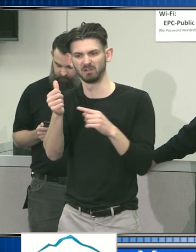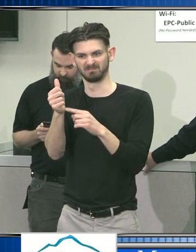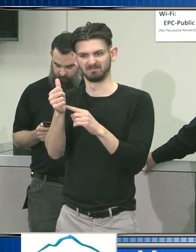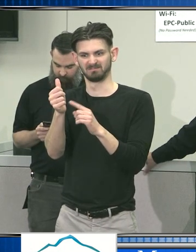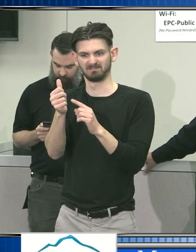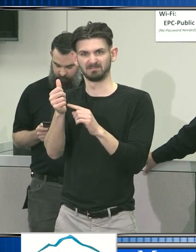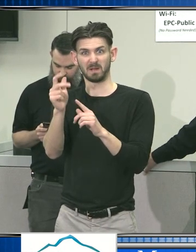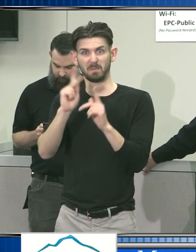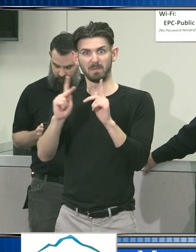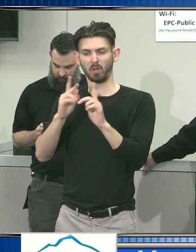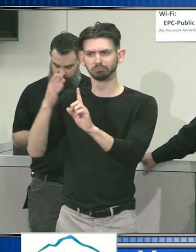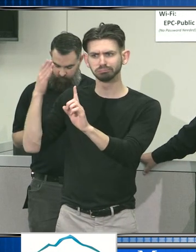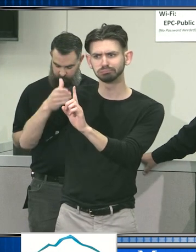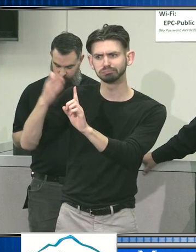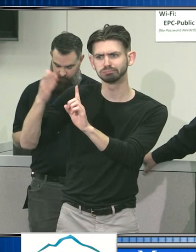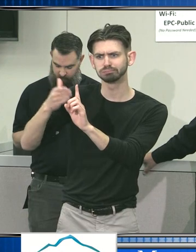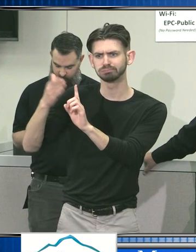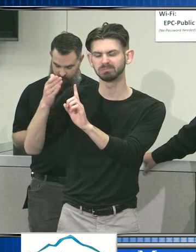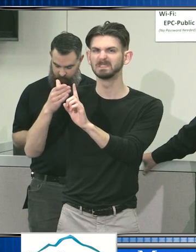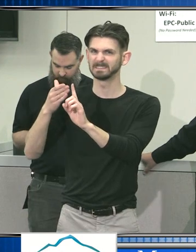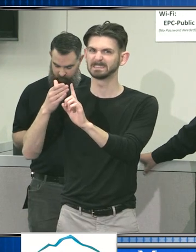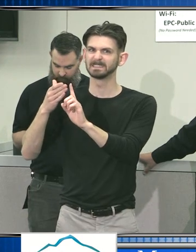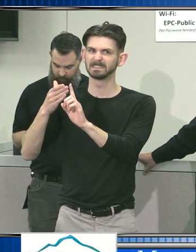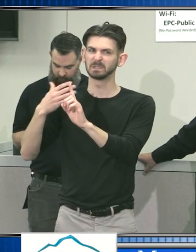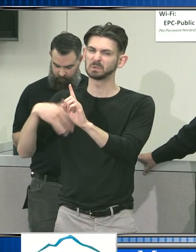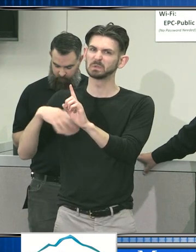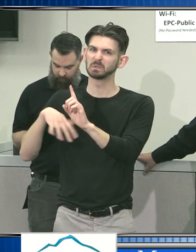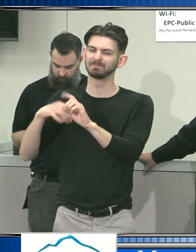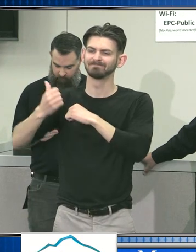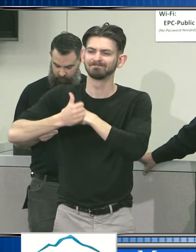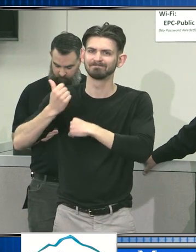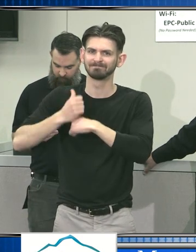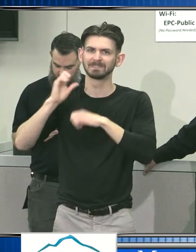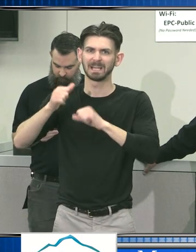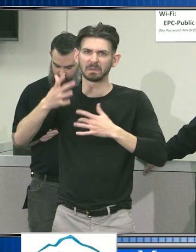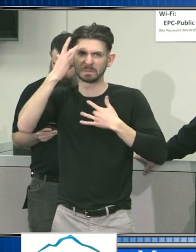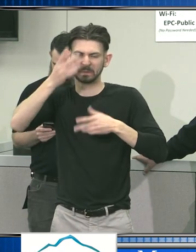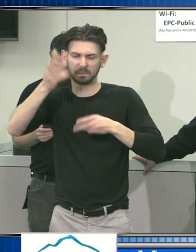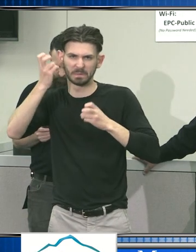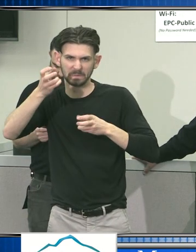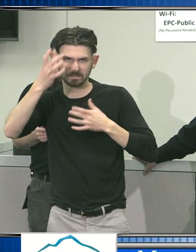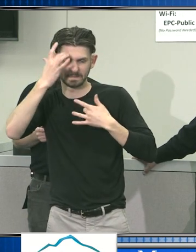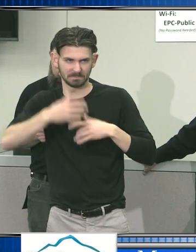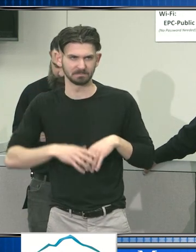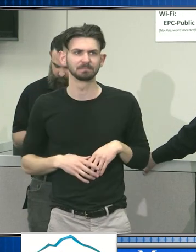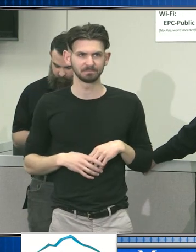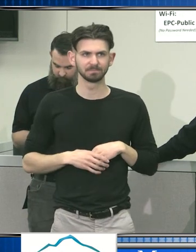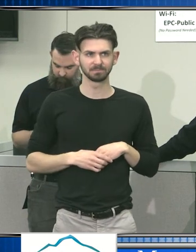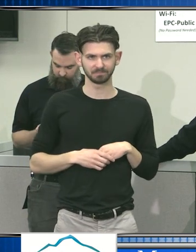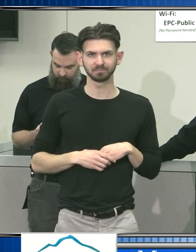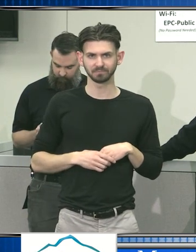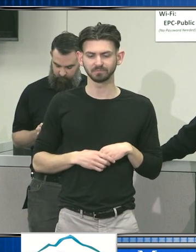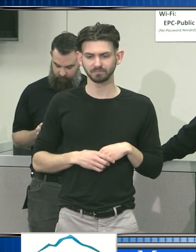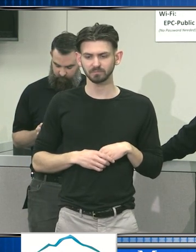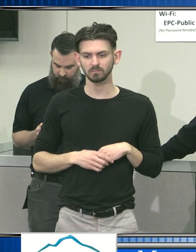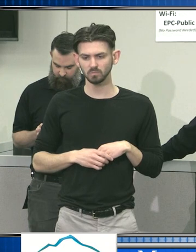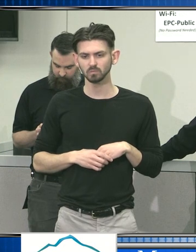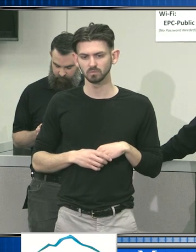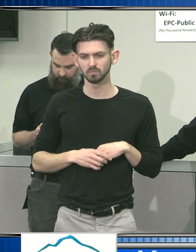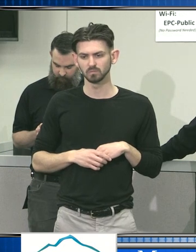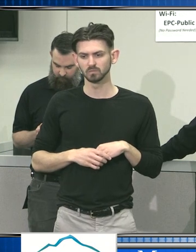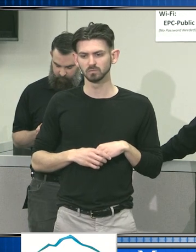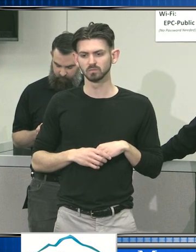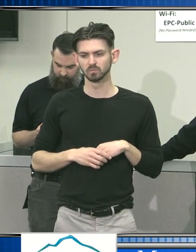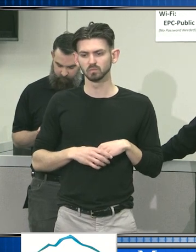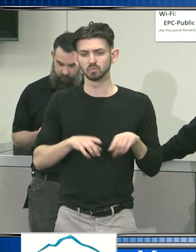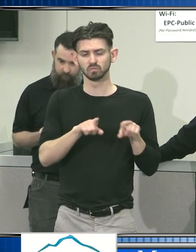decision to close the incline where I think people can engage in exercise and keep social distancing.